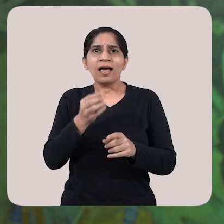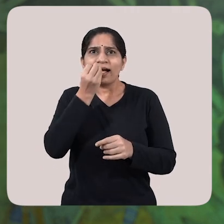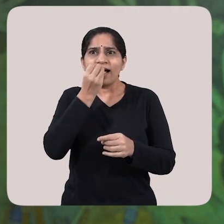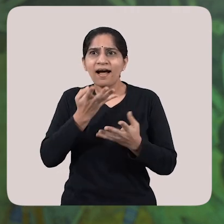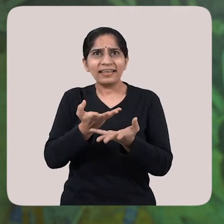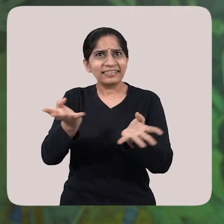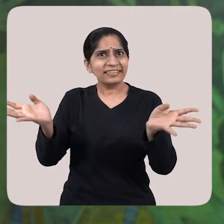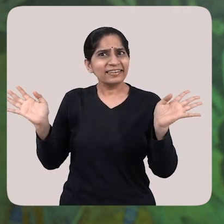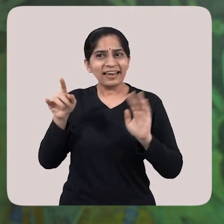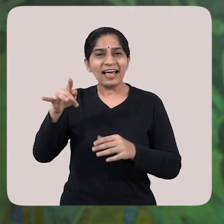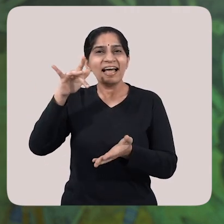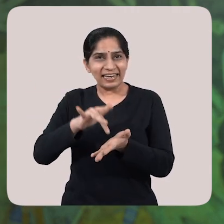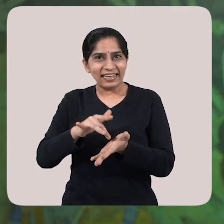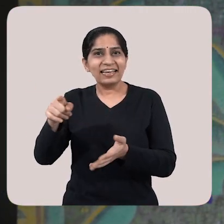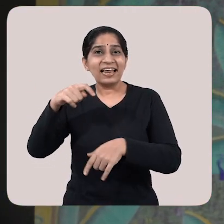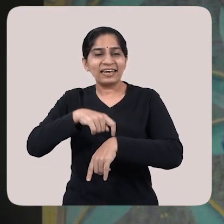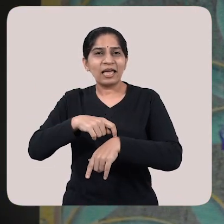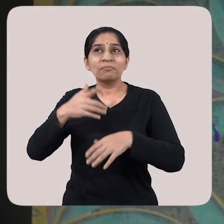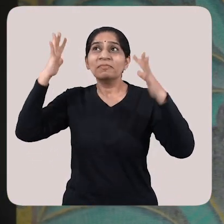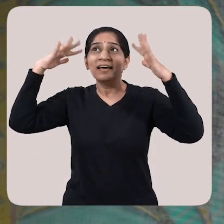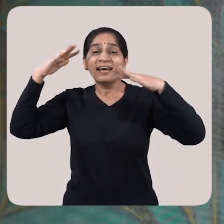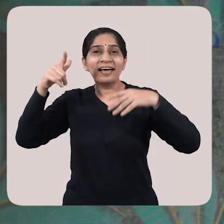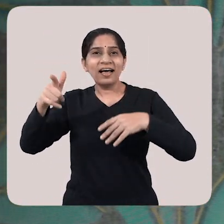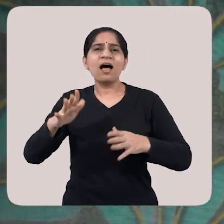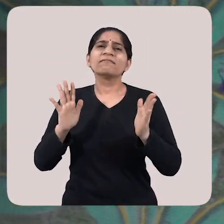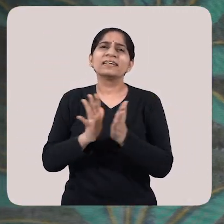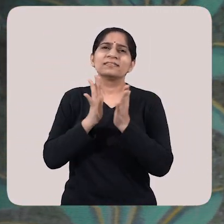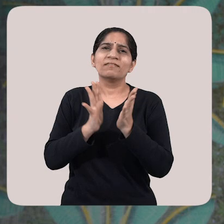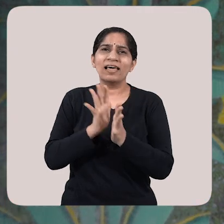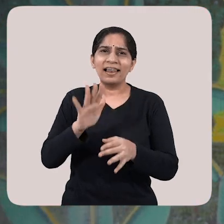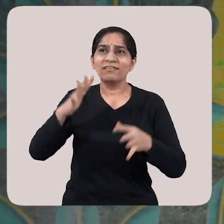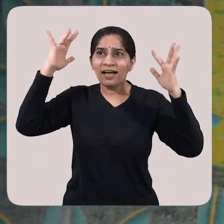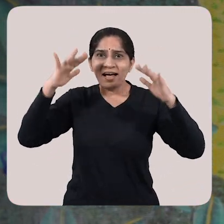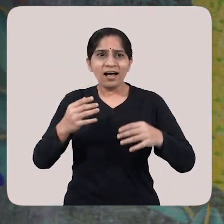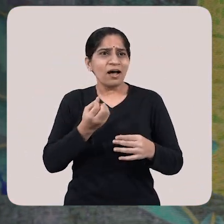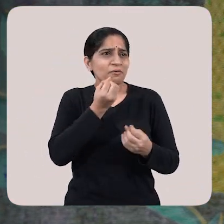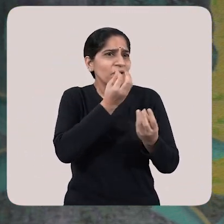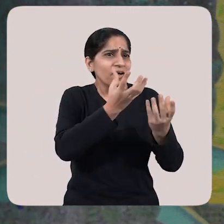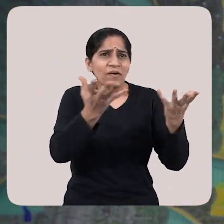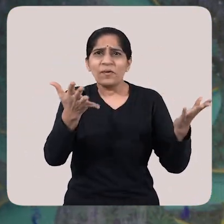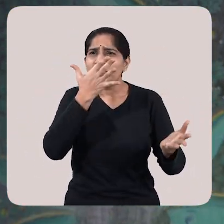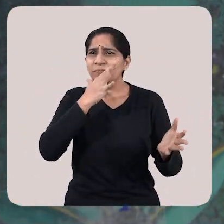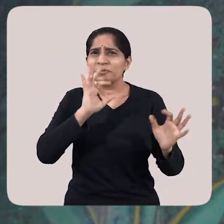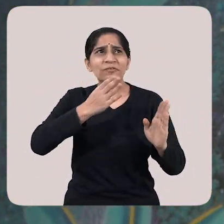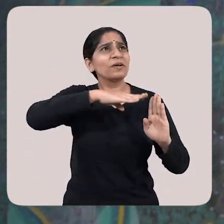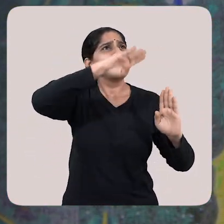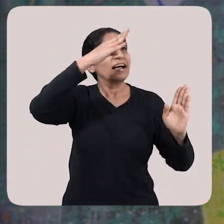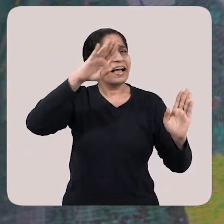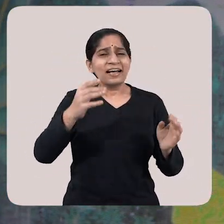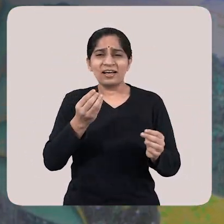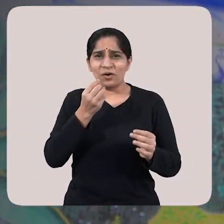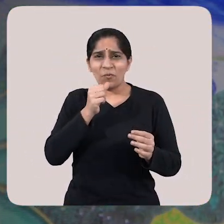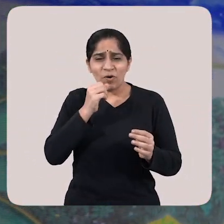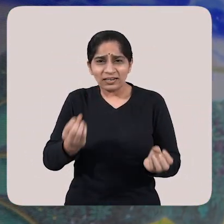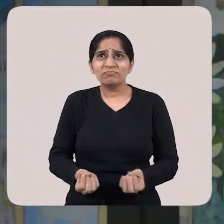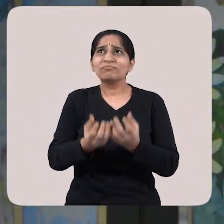during Bagicha Ka Utsav, a monsoon festival where the entire Haveli in Nathdwara is decorated with hangings of fountains